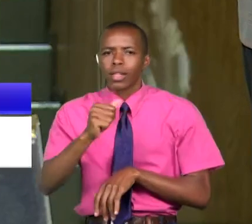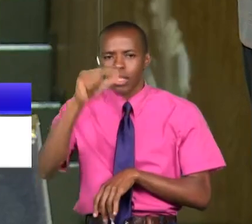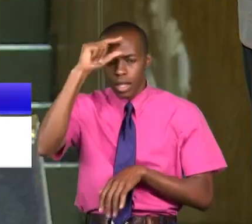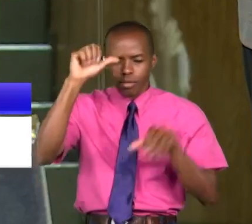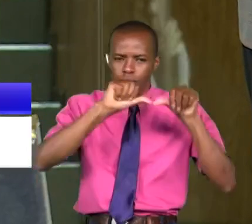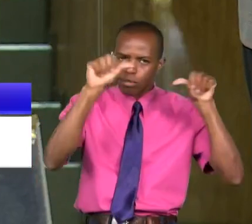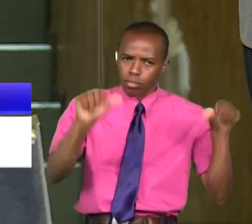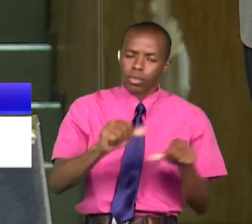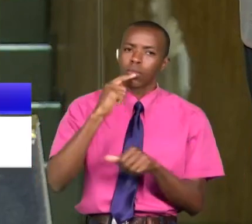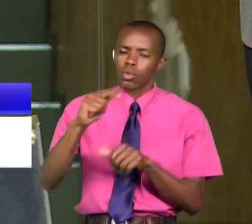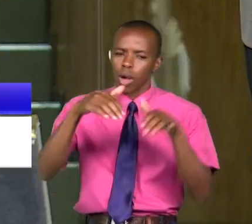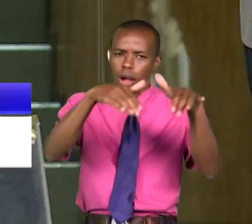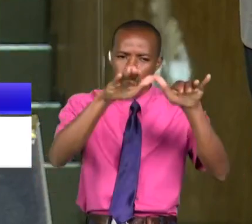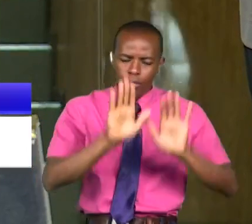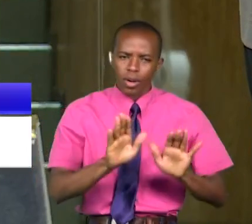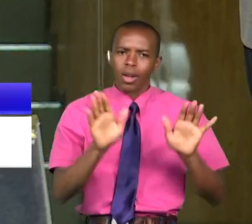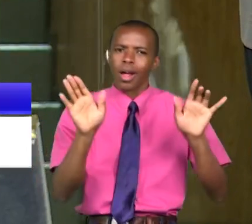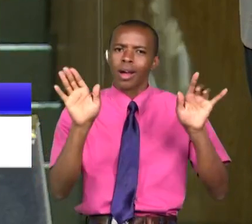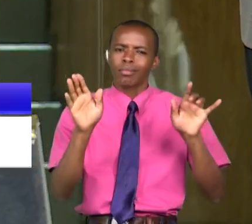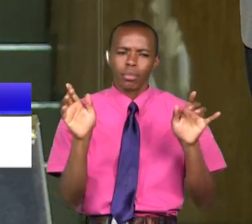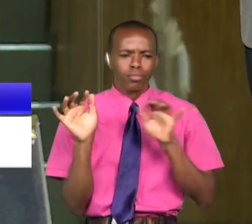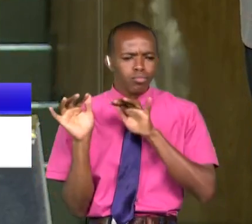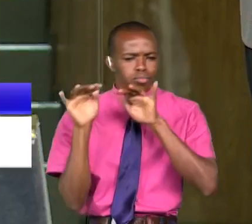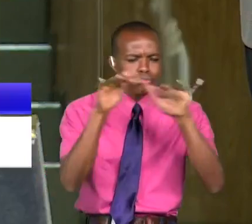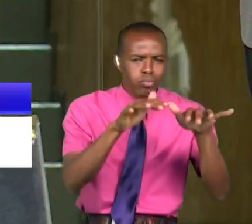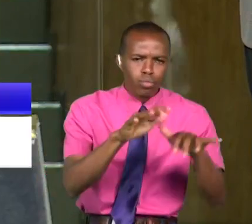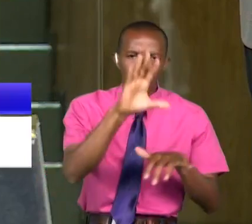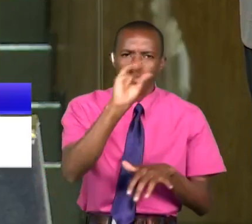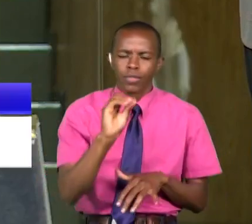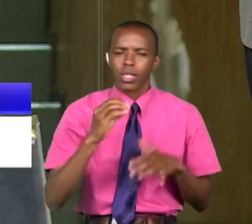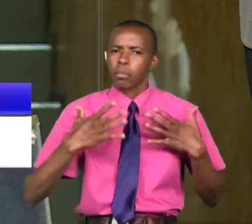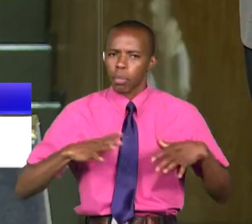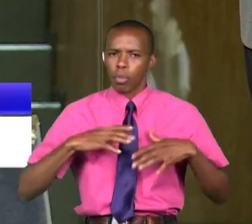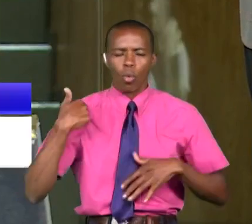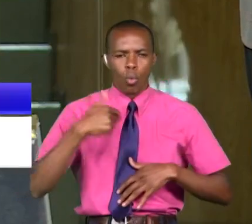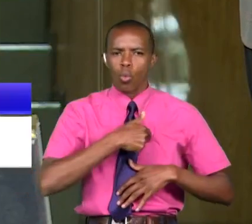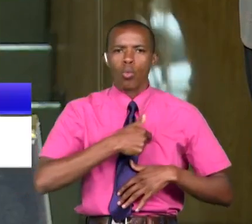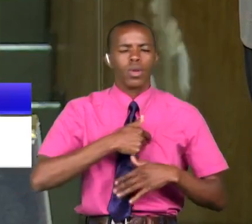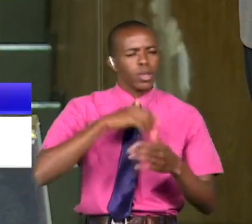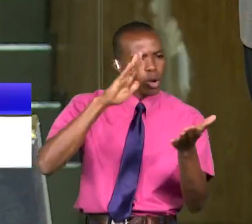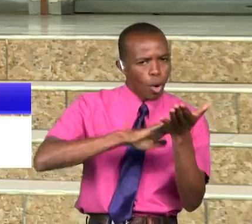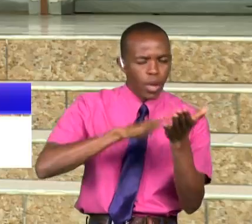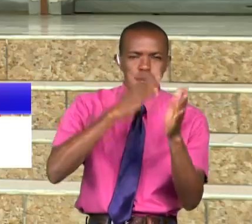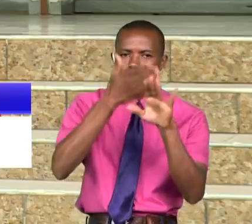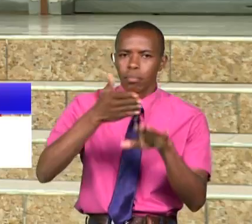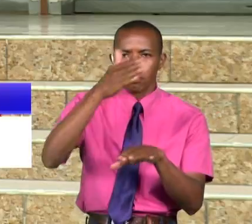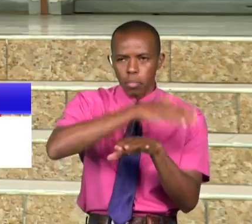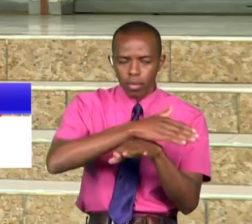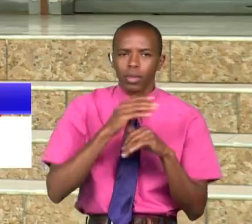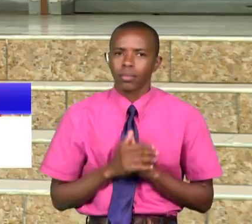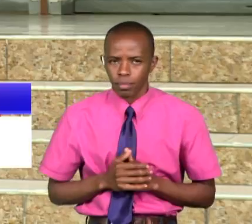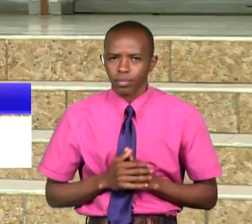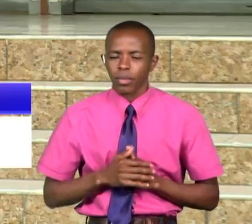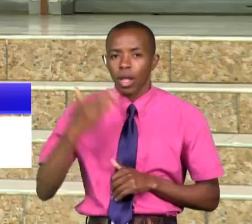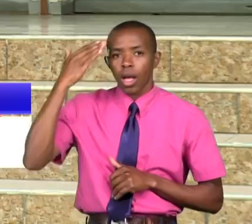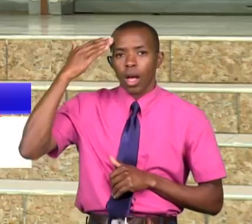that funerals are attended by the 50 people that we had proposed earlier. It has been noted